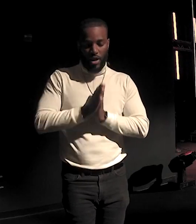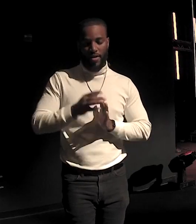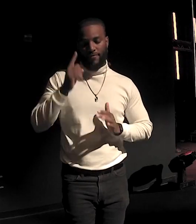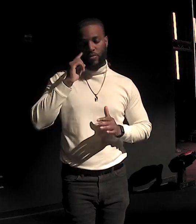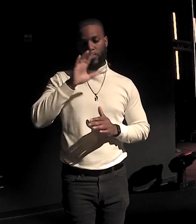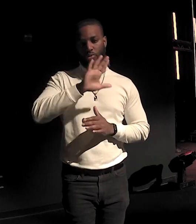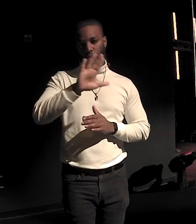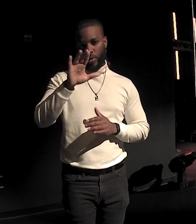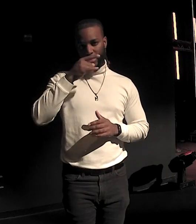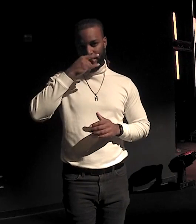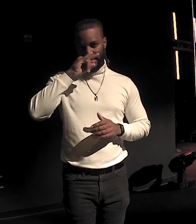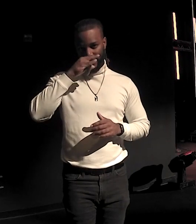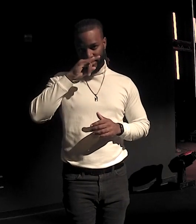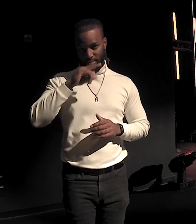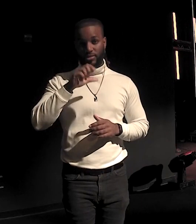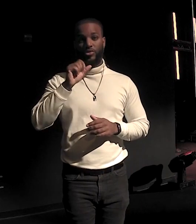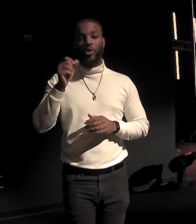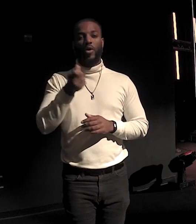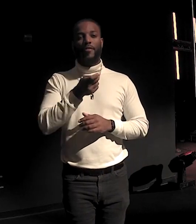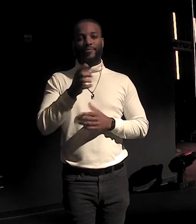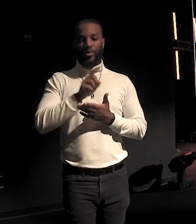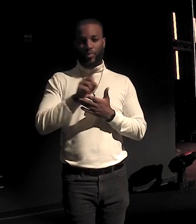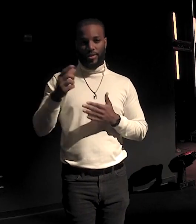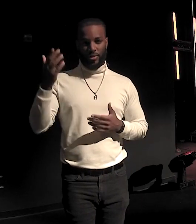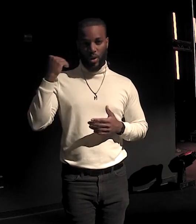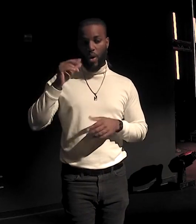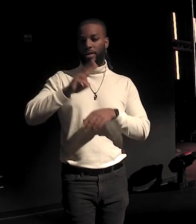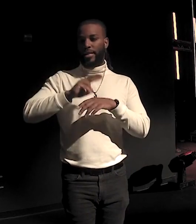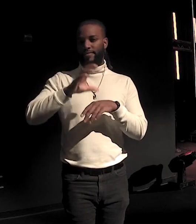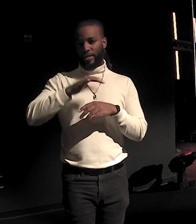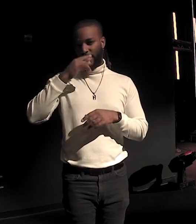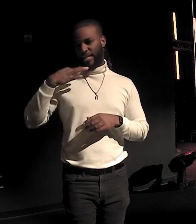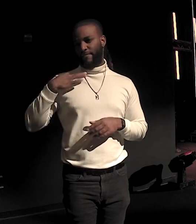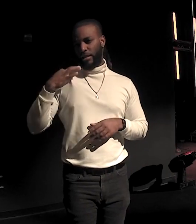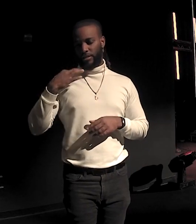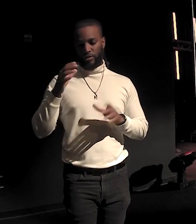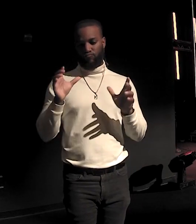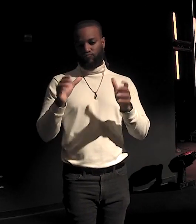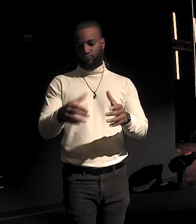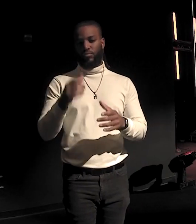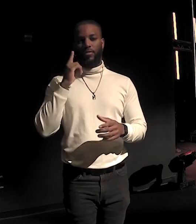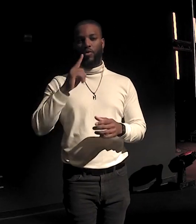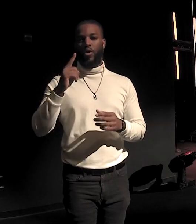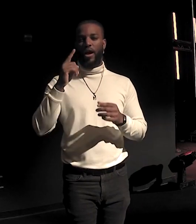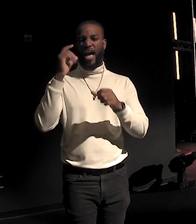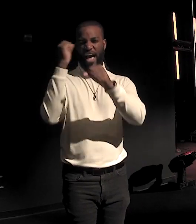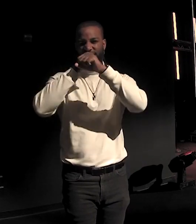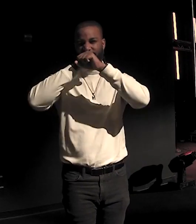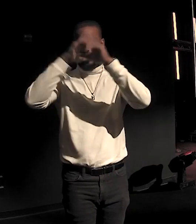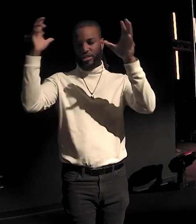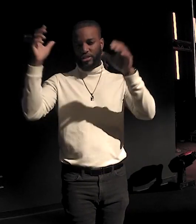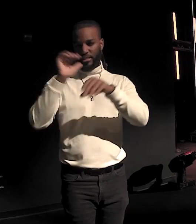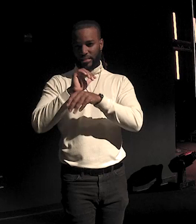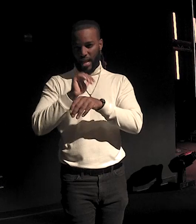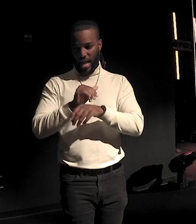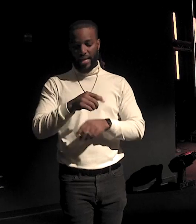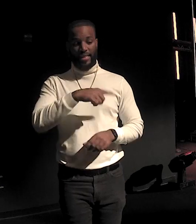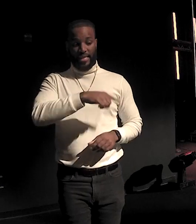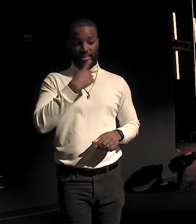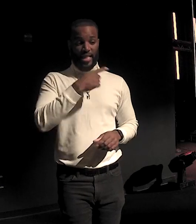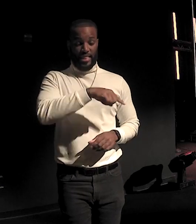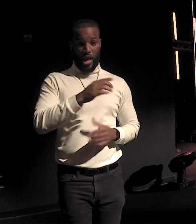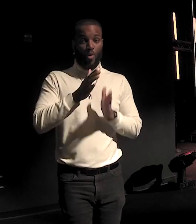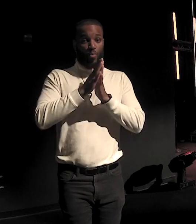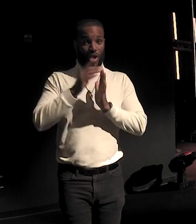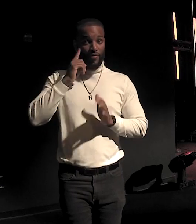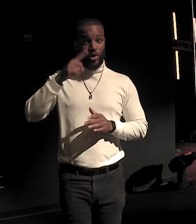your kids. So a few weeks ago, the Vineyard Kids volunteers got together for a vision night where they said that they were going to pray for